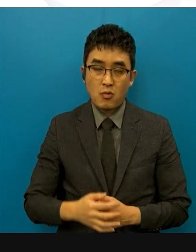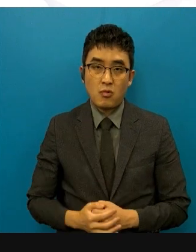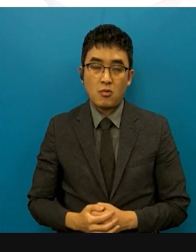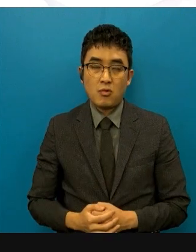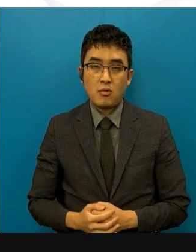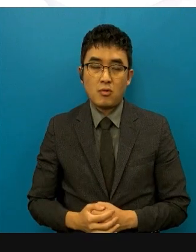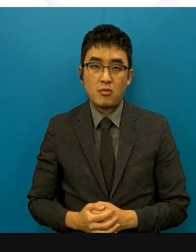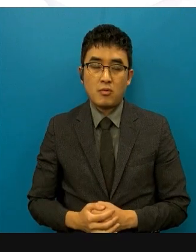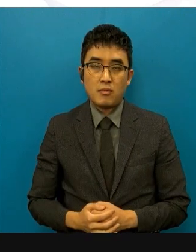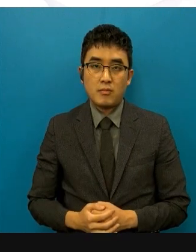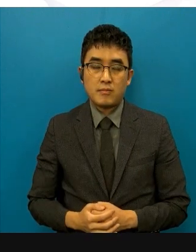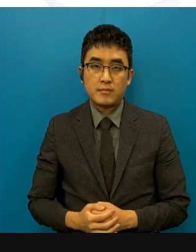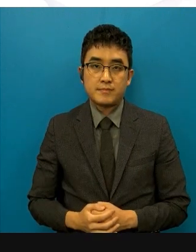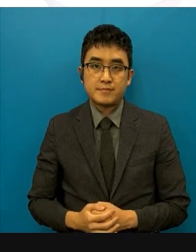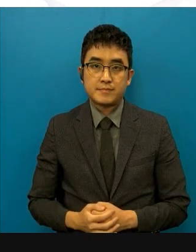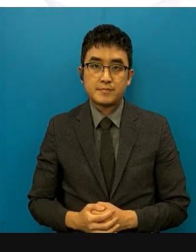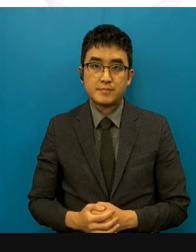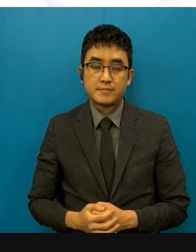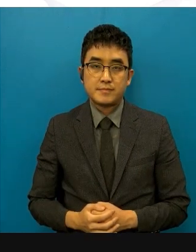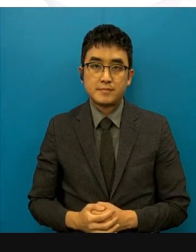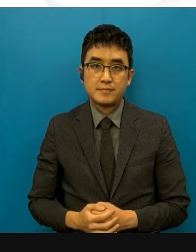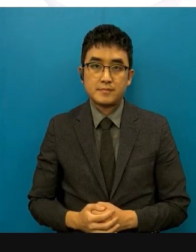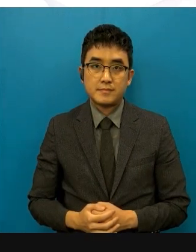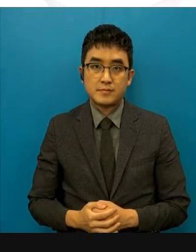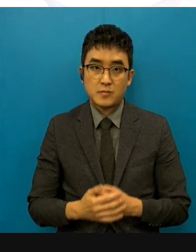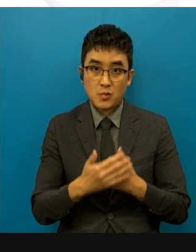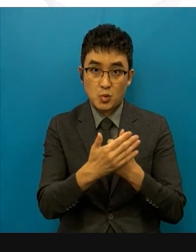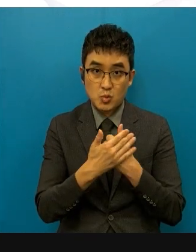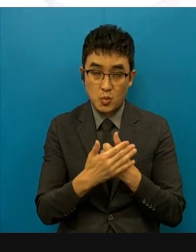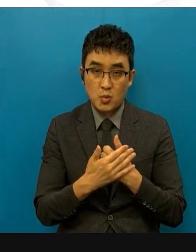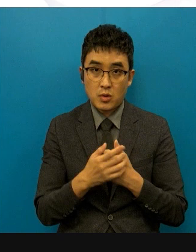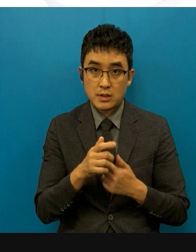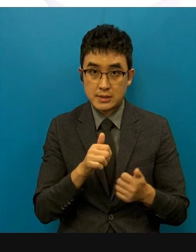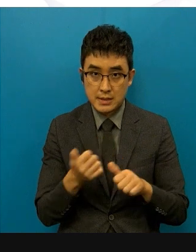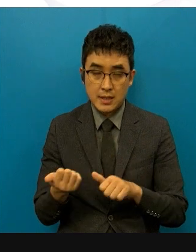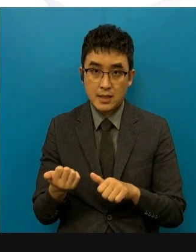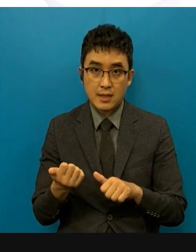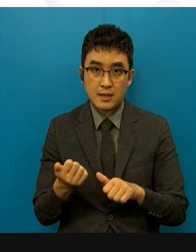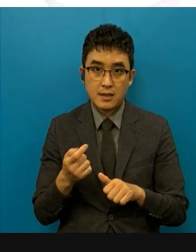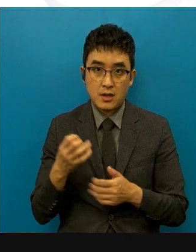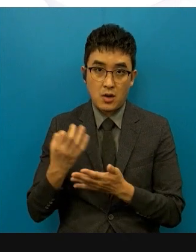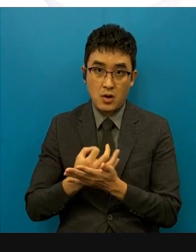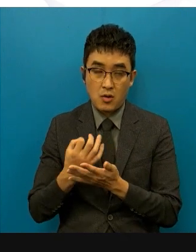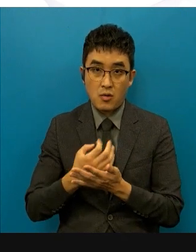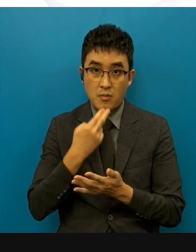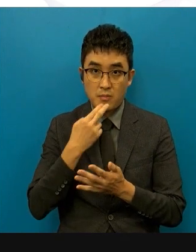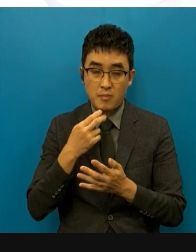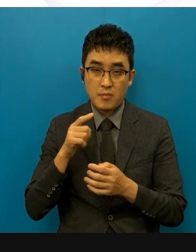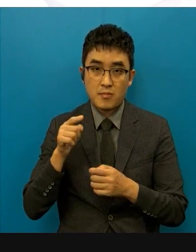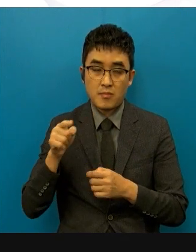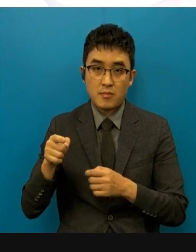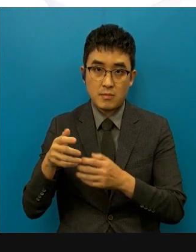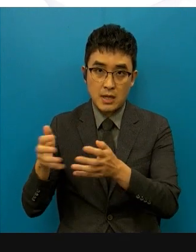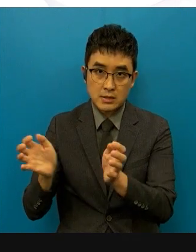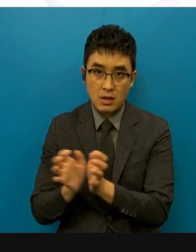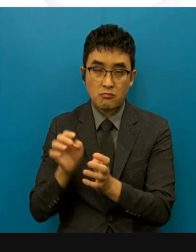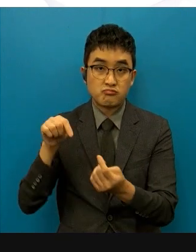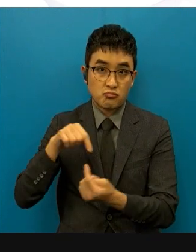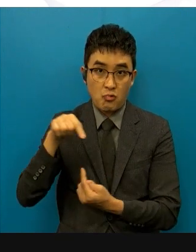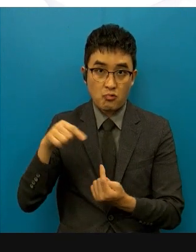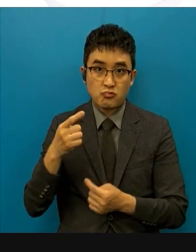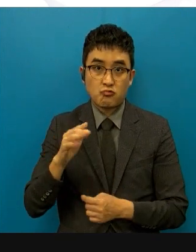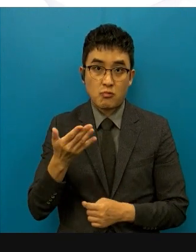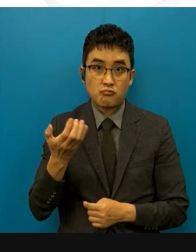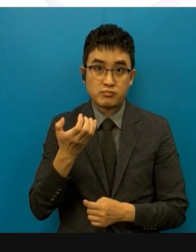developed. They started their first activities and practices in 1990, and since then, the whole